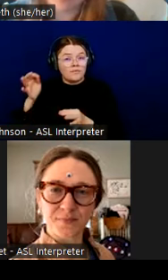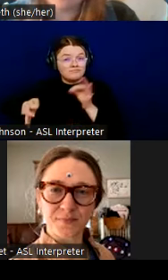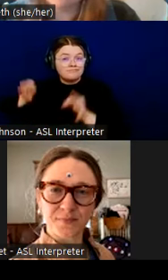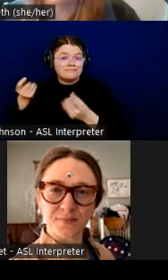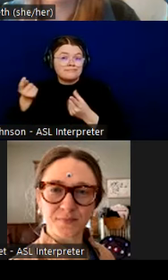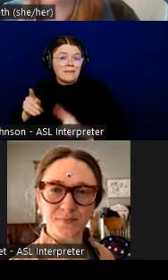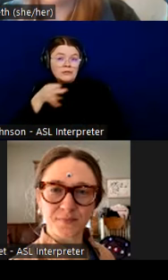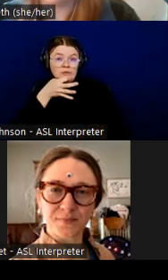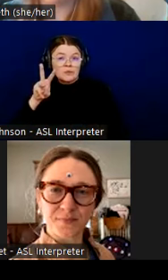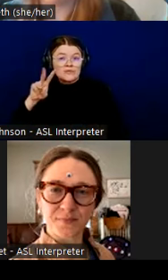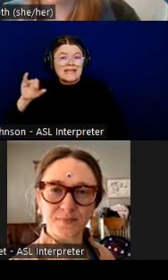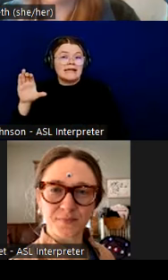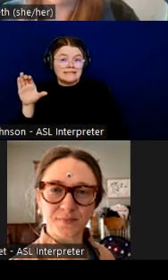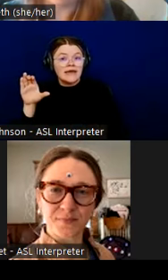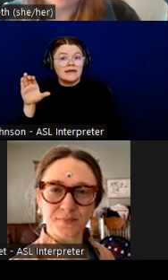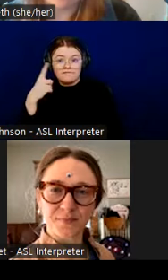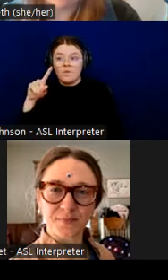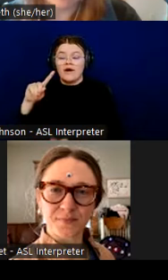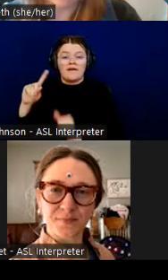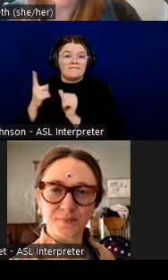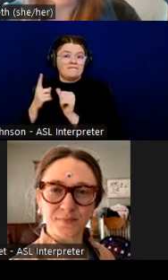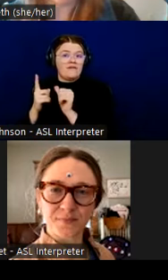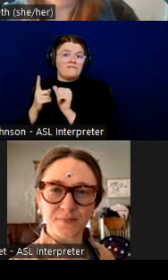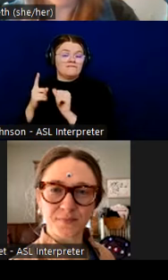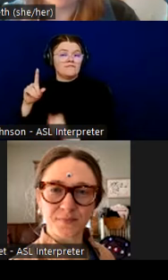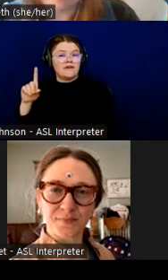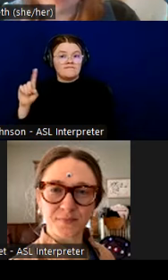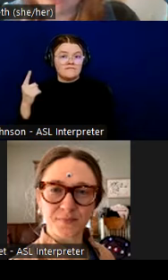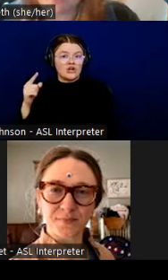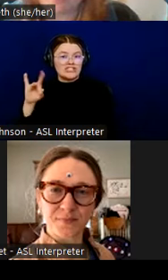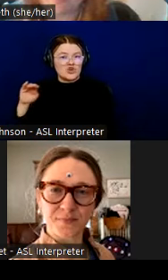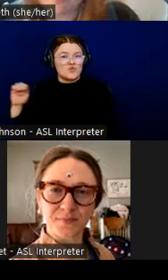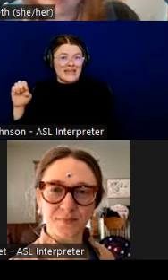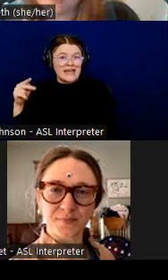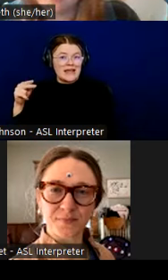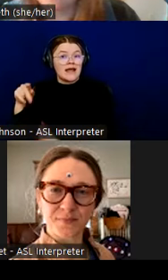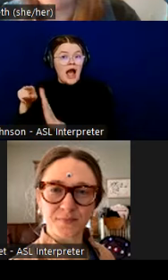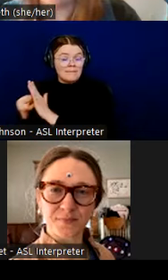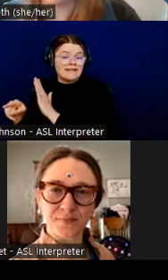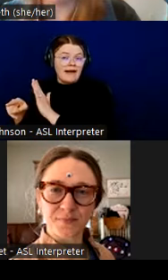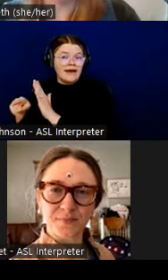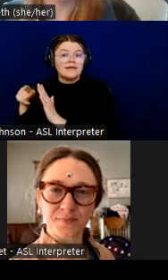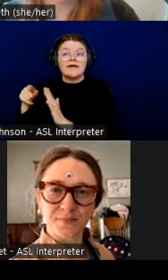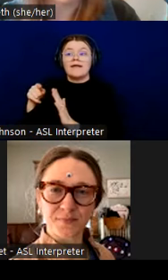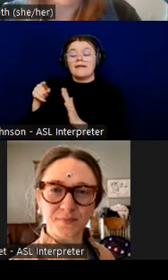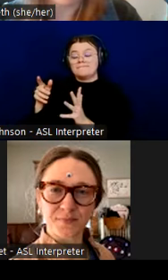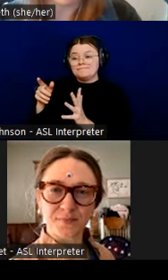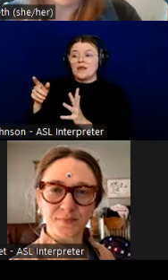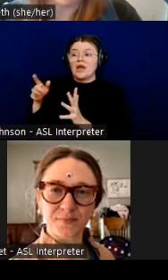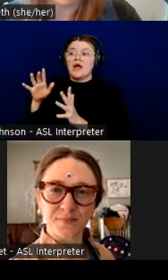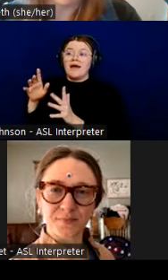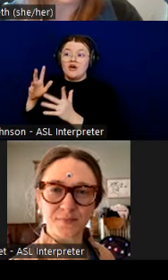intentional homicide. The prosecutors say she shot and killed a man when she was 17.